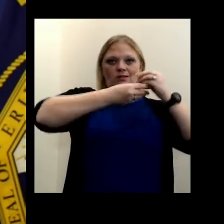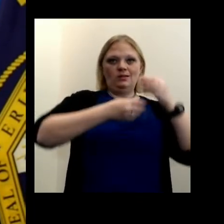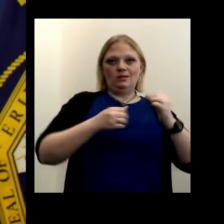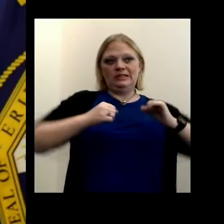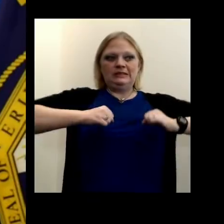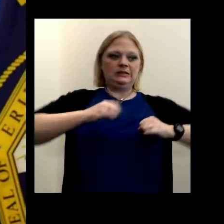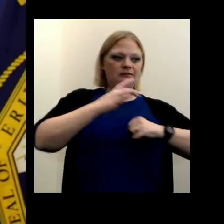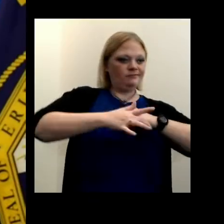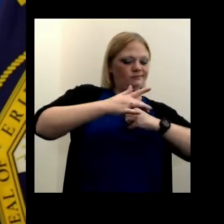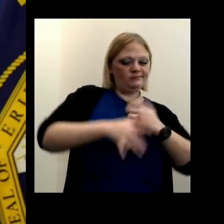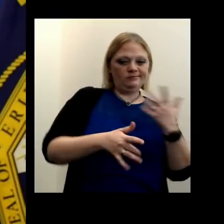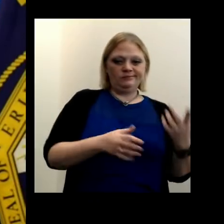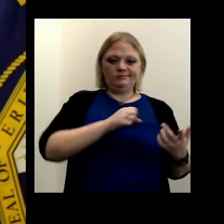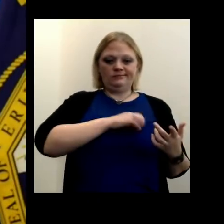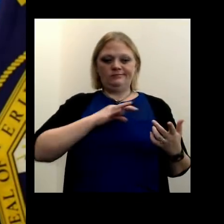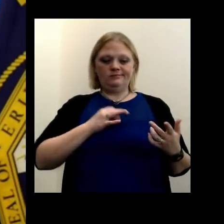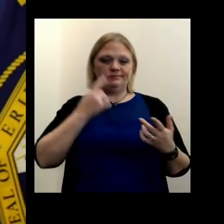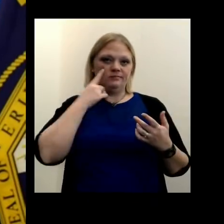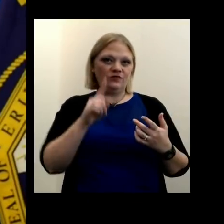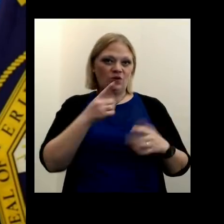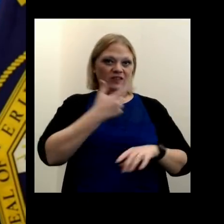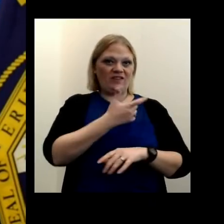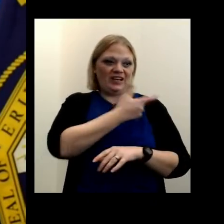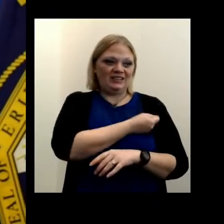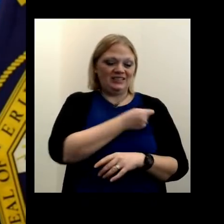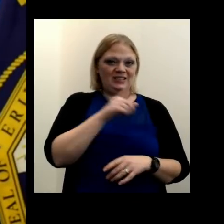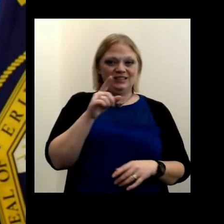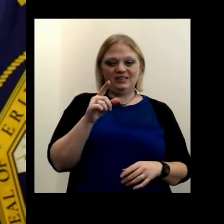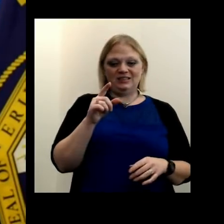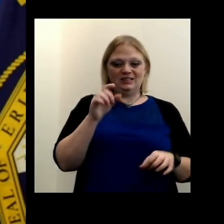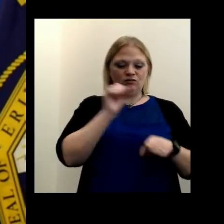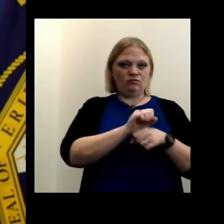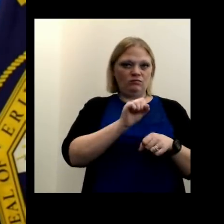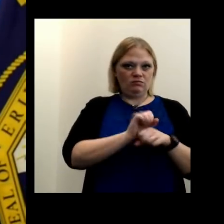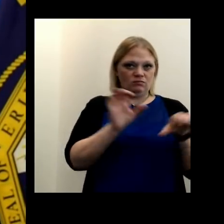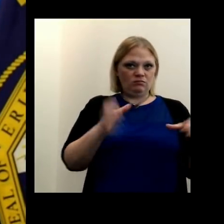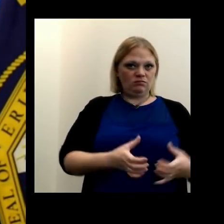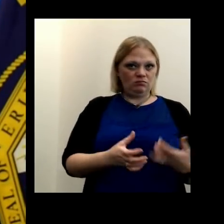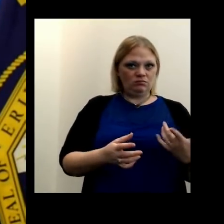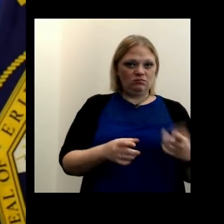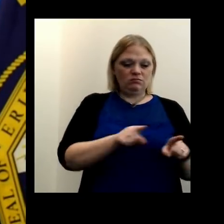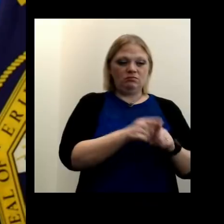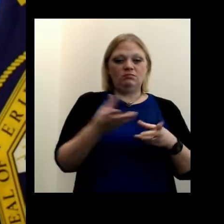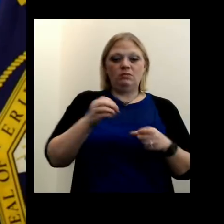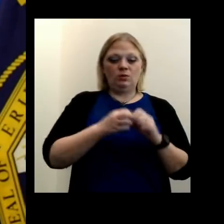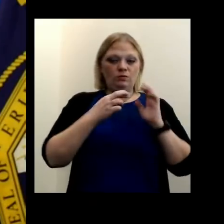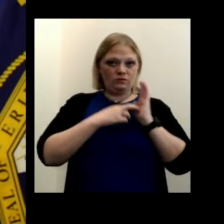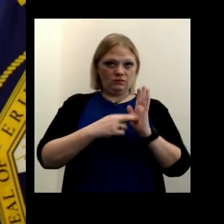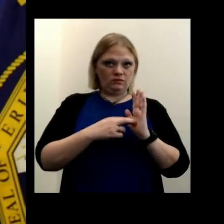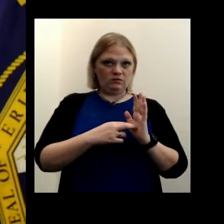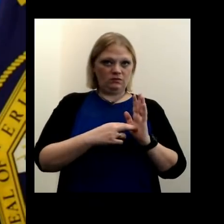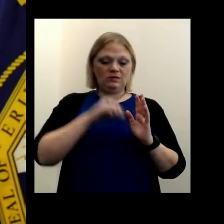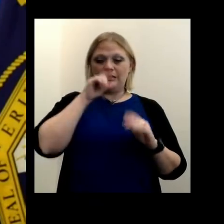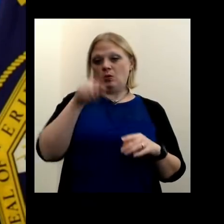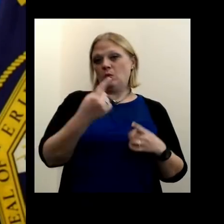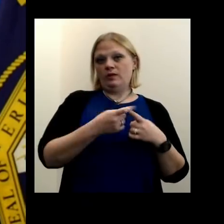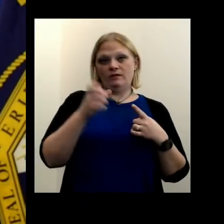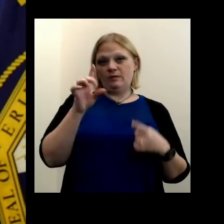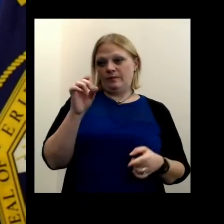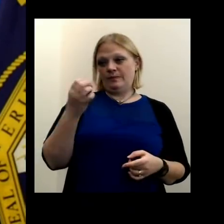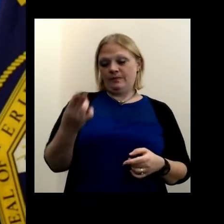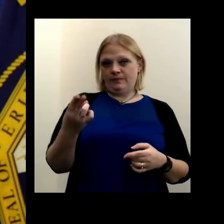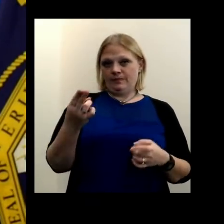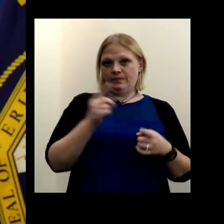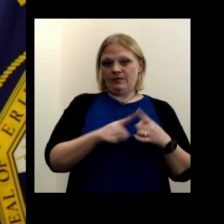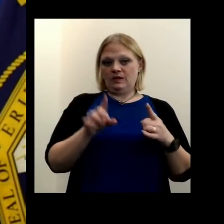and staff space for the vaccine task force, because the vaccine task force also includes representatives not only from the Department of Health,